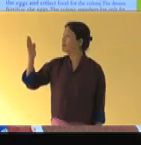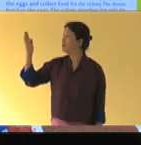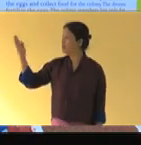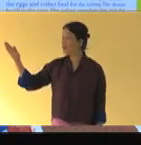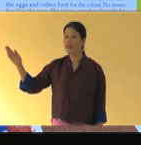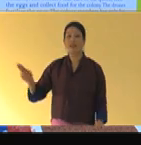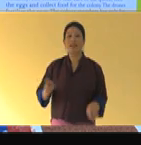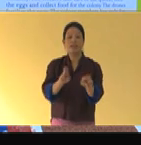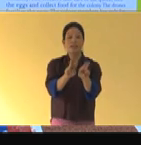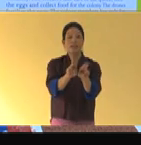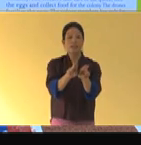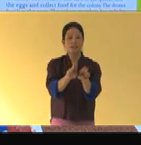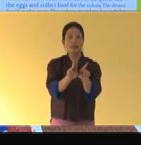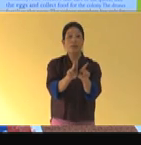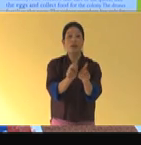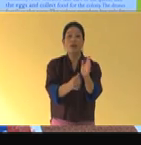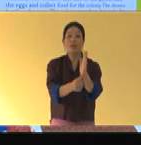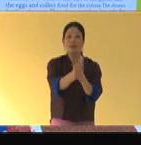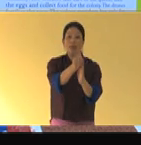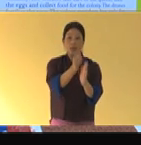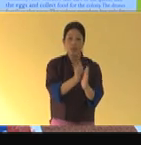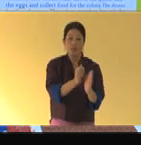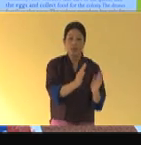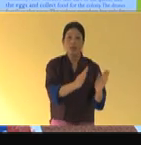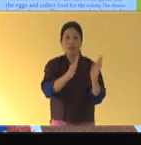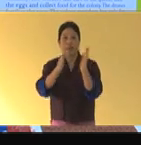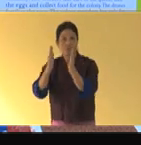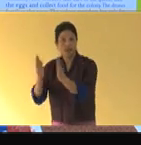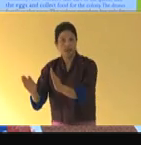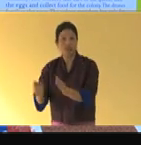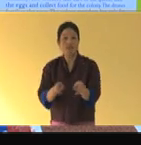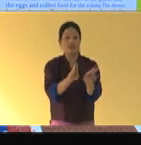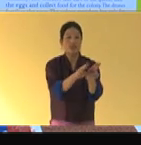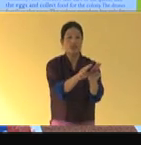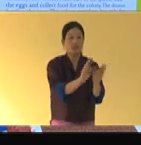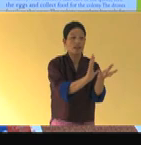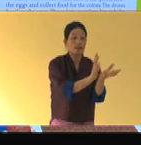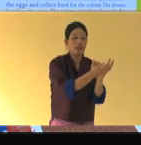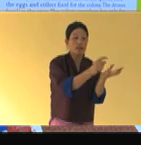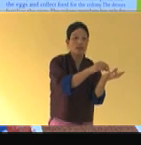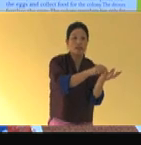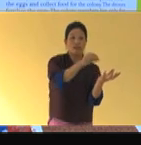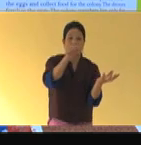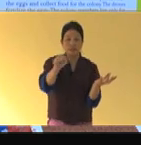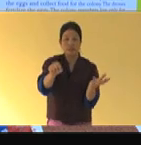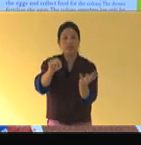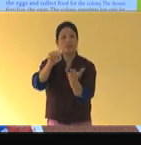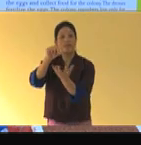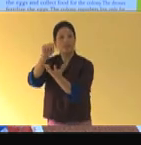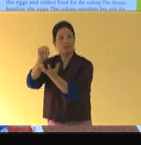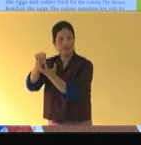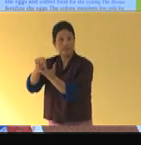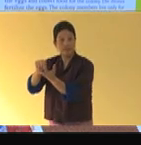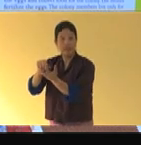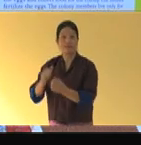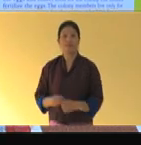In this corner we have the panel for bees and wasps, and also the pollination panel. In Bhutan we have